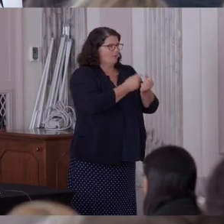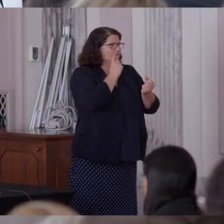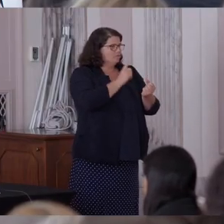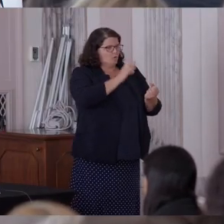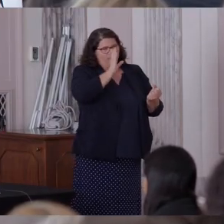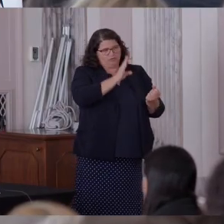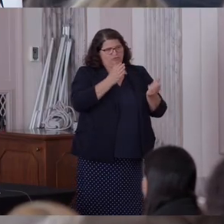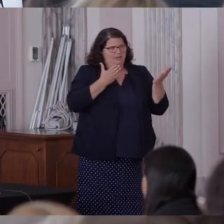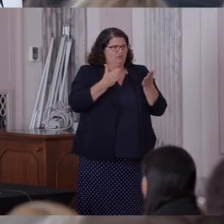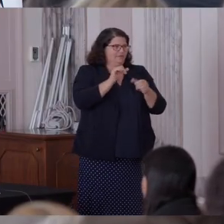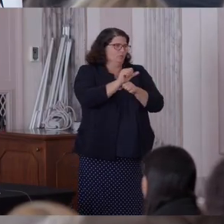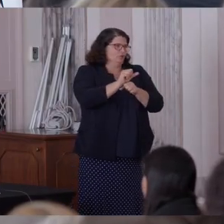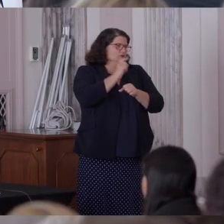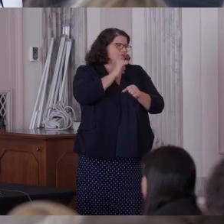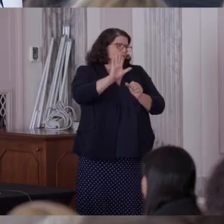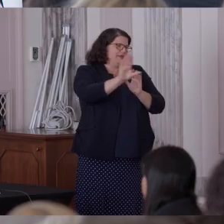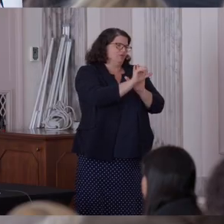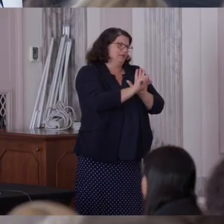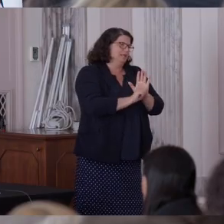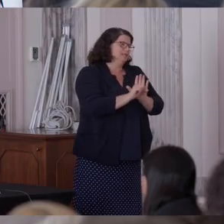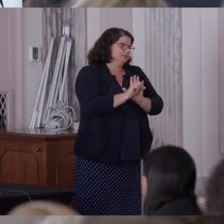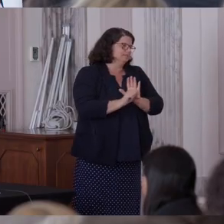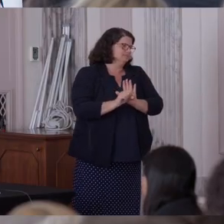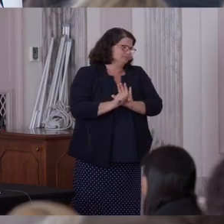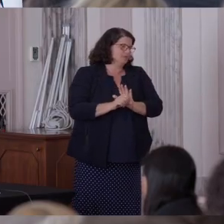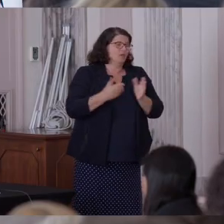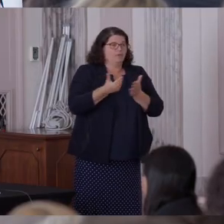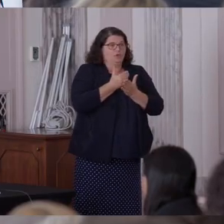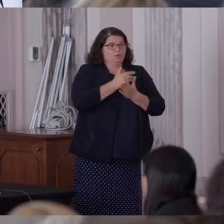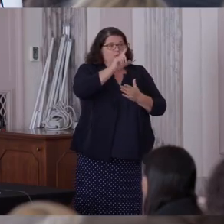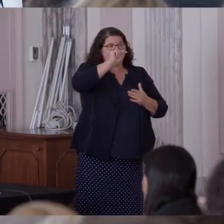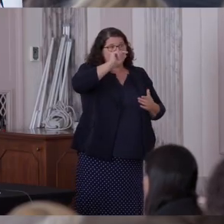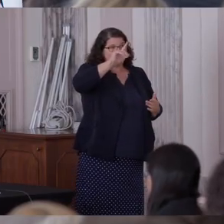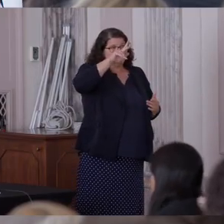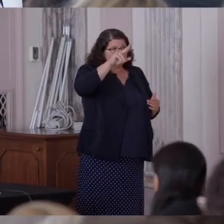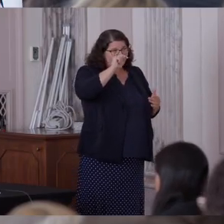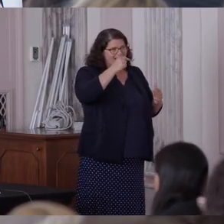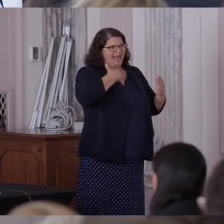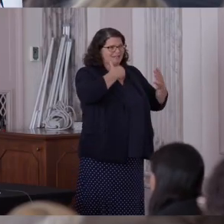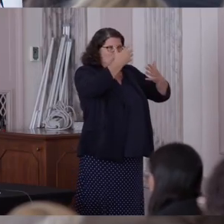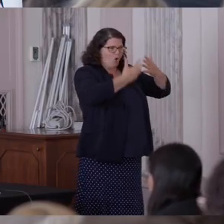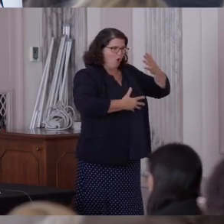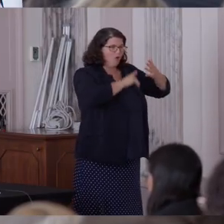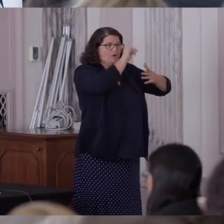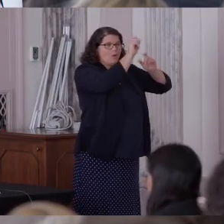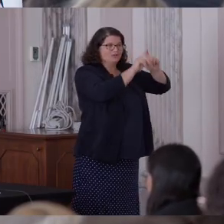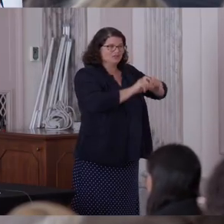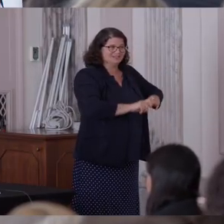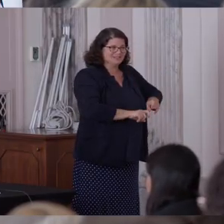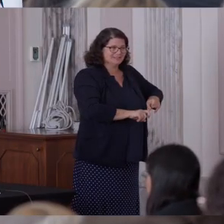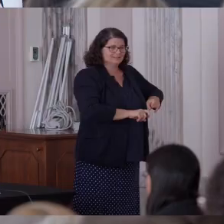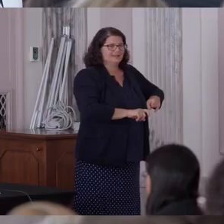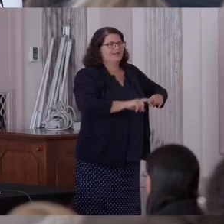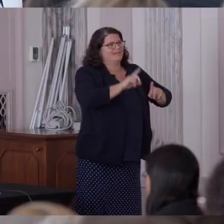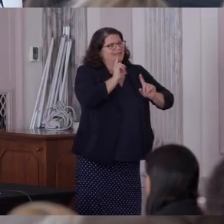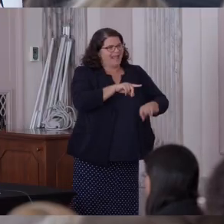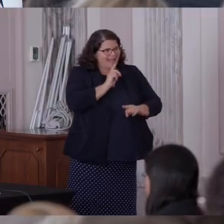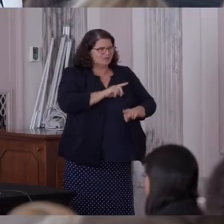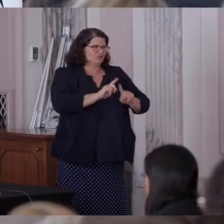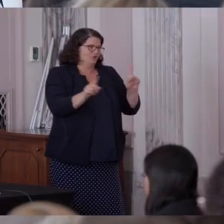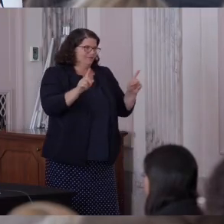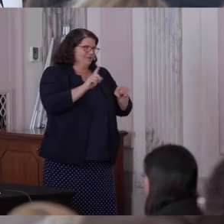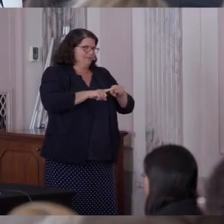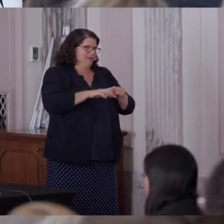of your states. The new toolkit gives all the questions that you need, I like to say, but the answers are going to differ state to